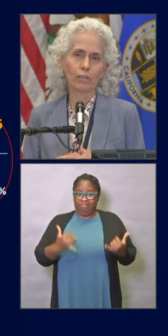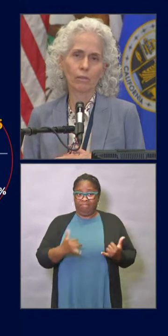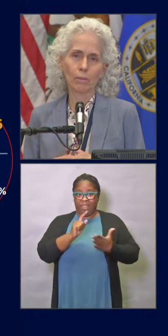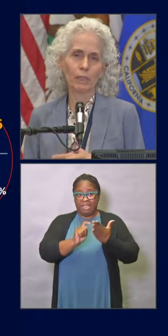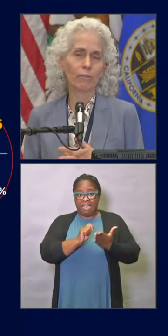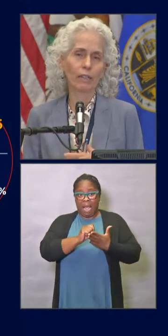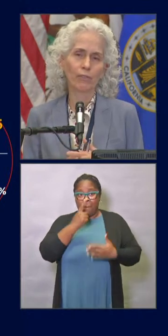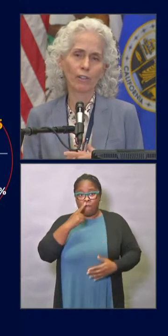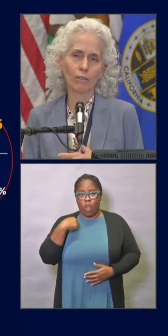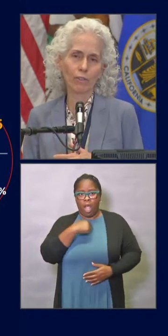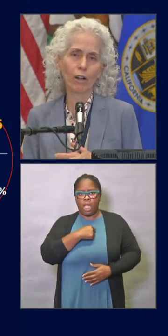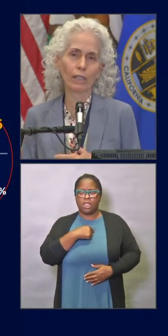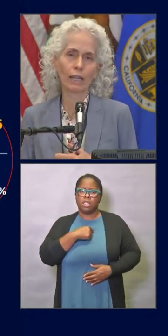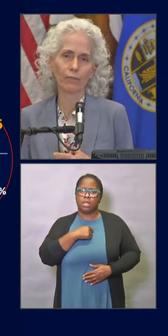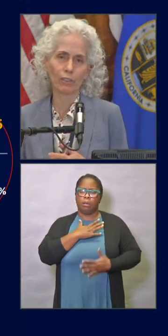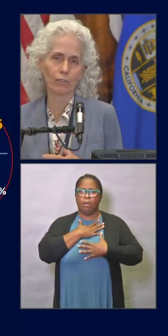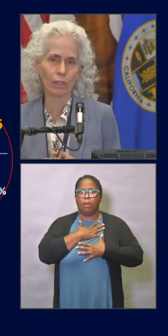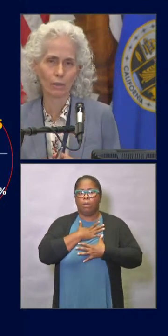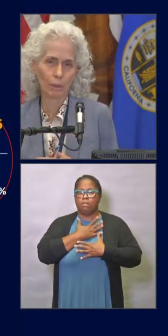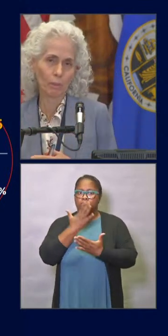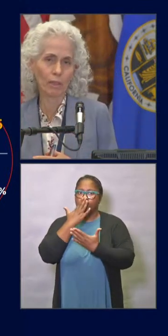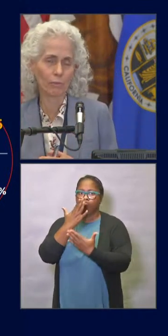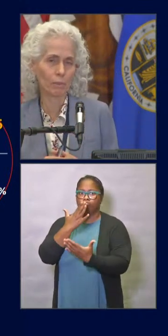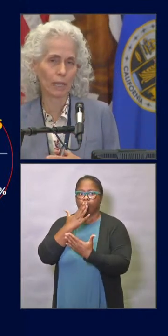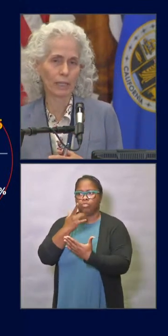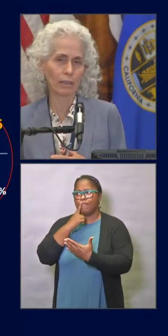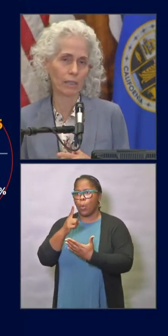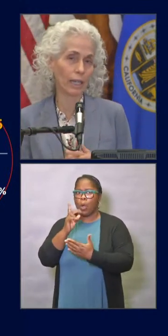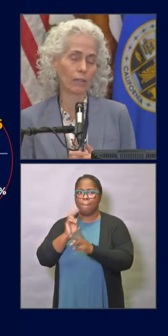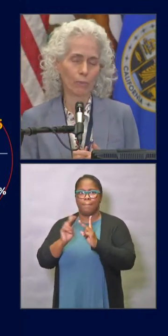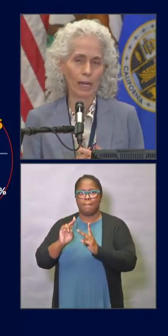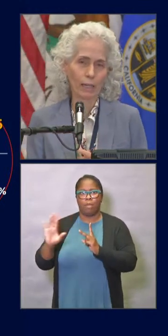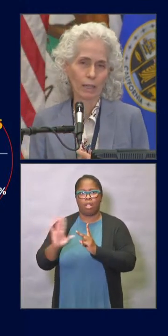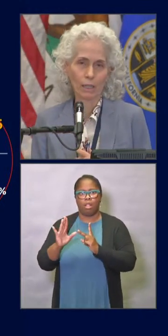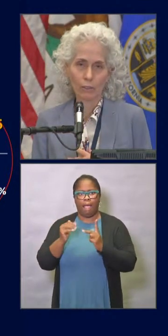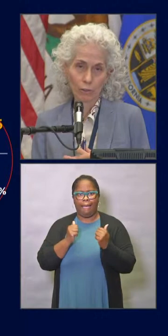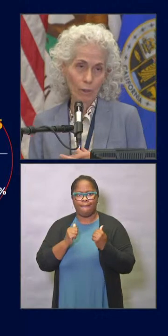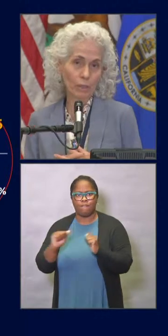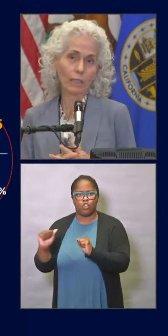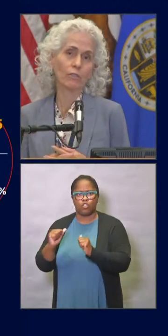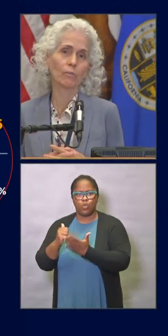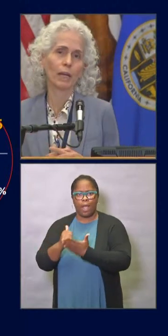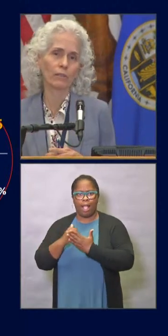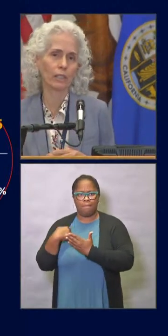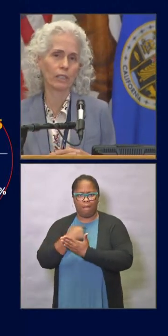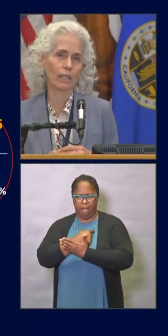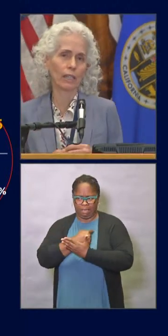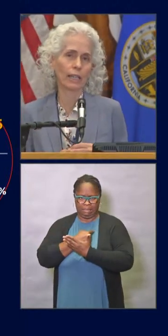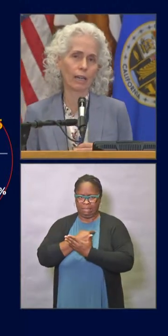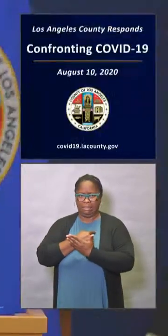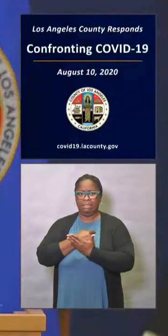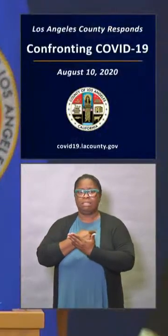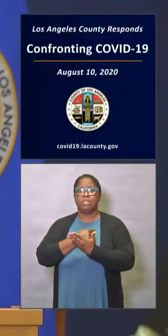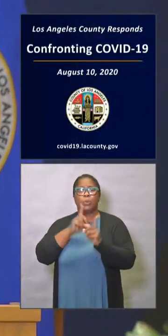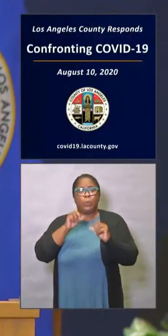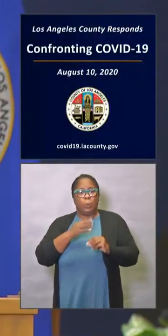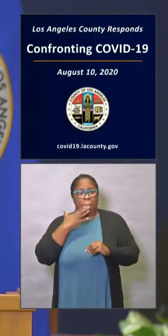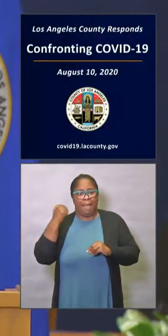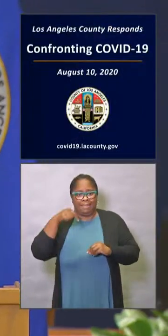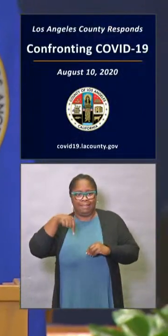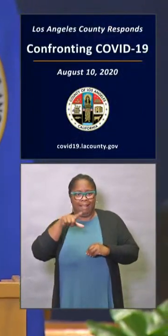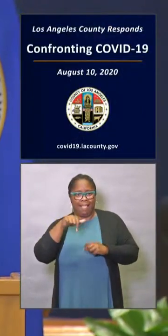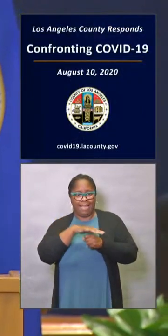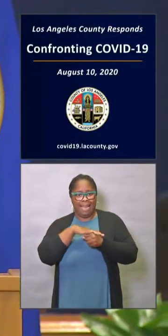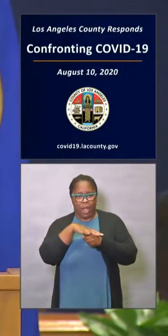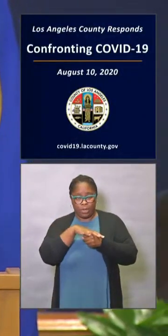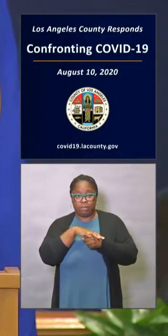us to be grateful for all the efforts people have been making to get us back to what we can do best here in LA County, which is